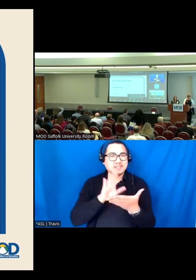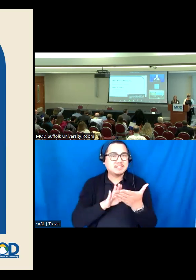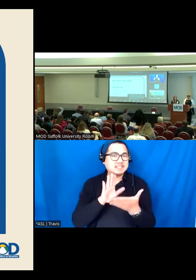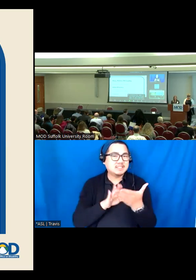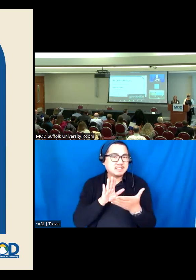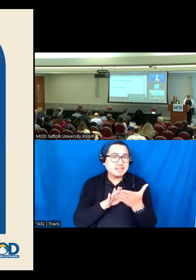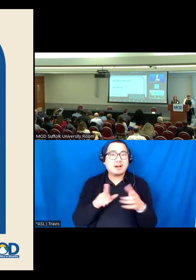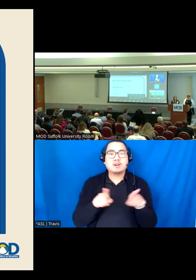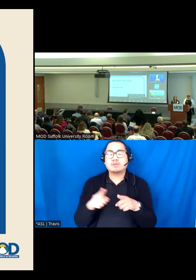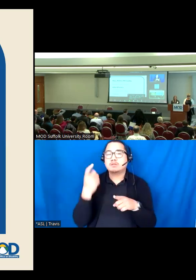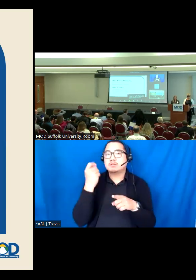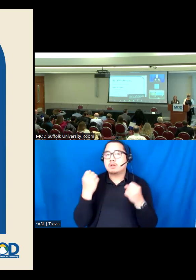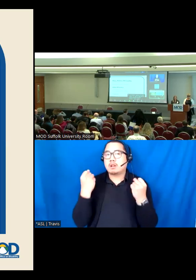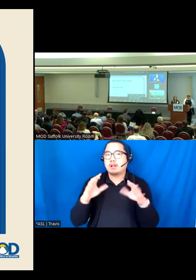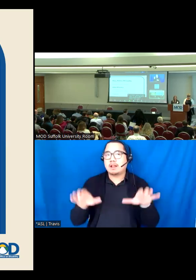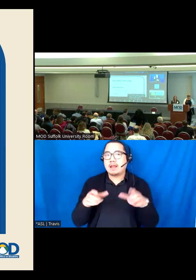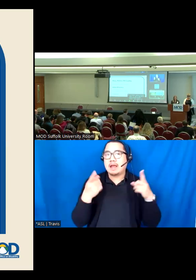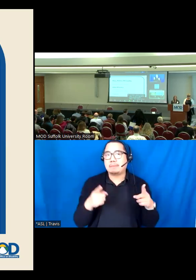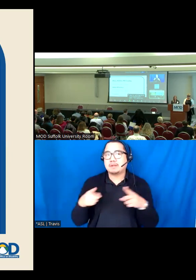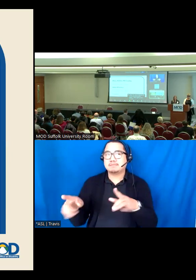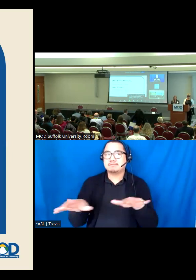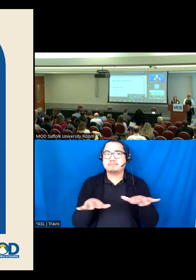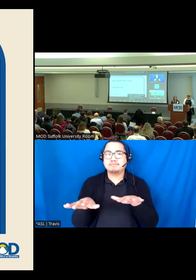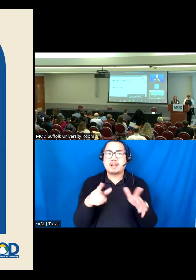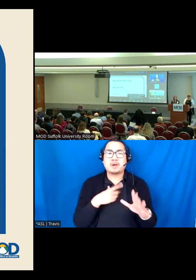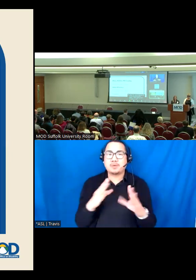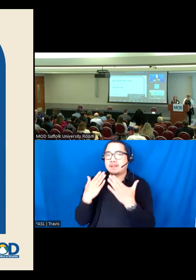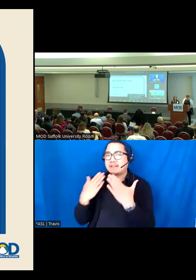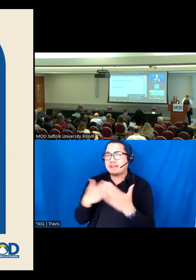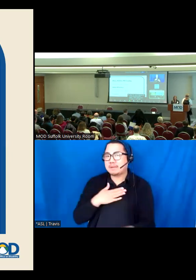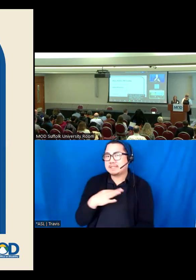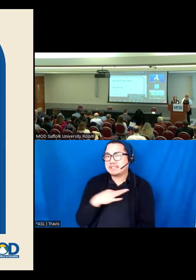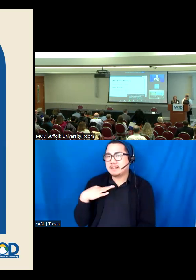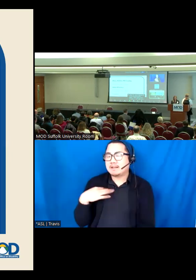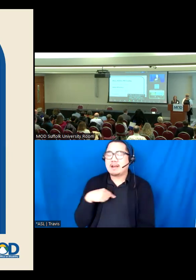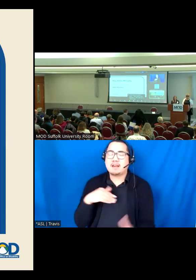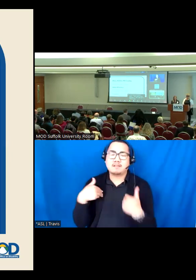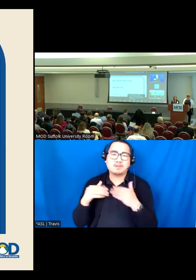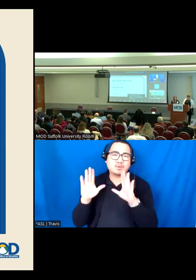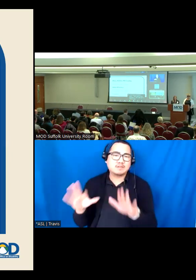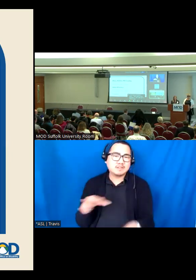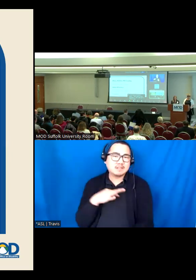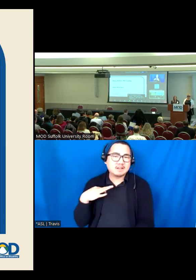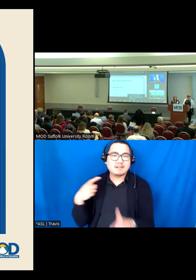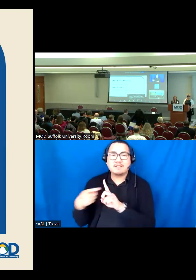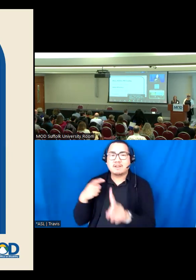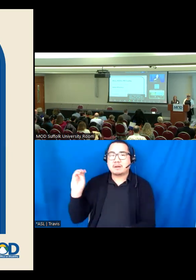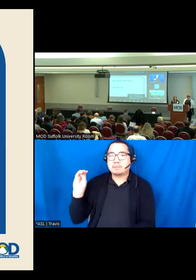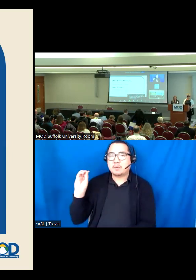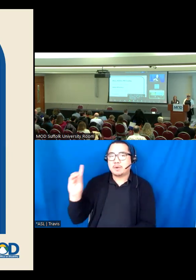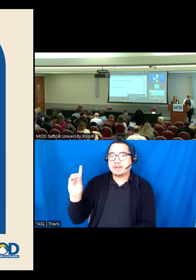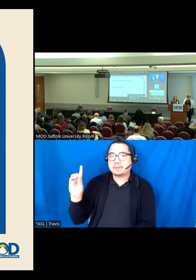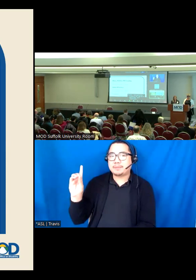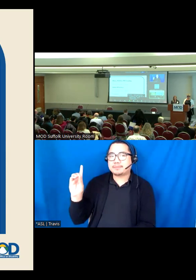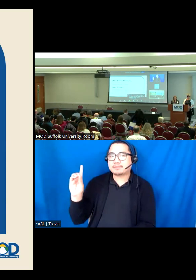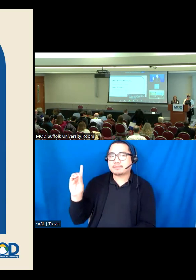lot going on. And I really want to thank my staff. I have a wonderful staff at Mass Office on Disability.